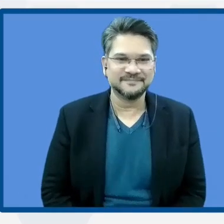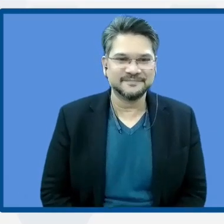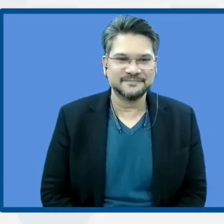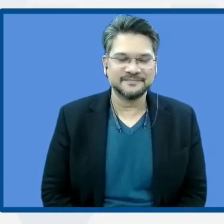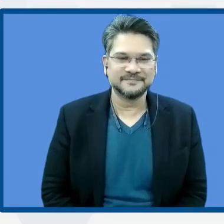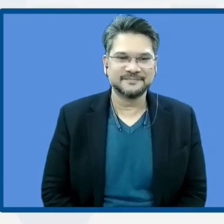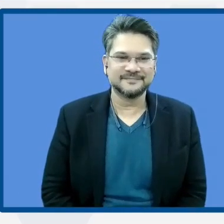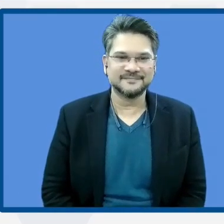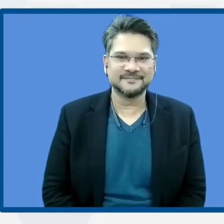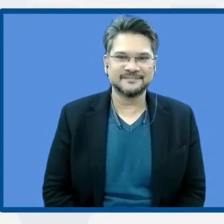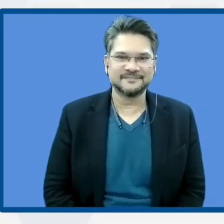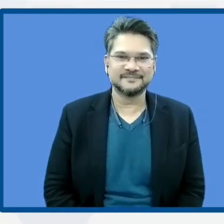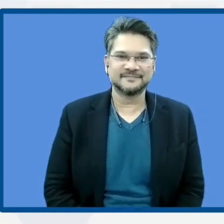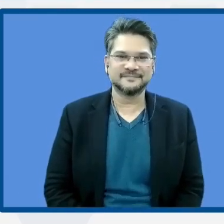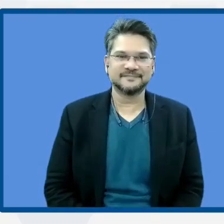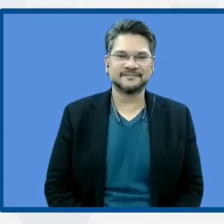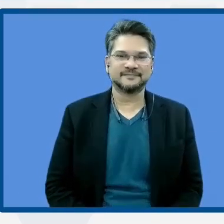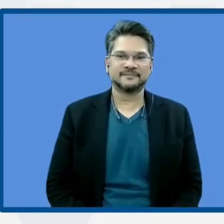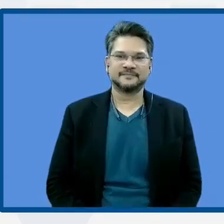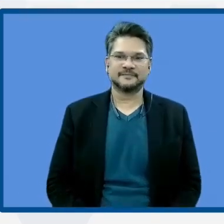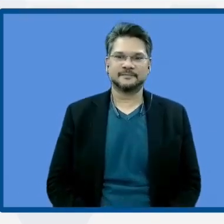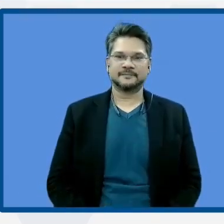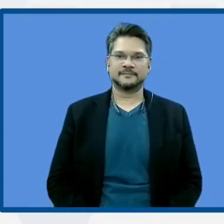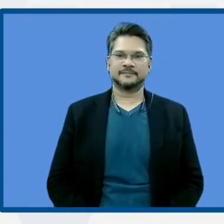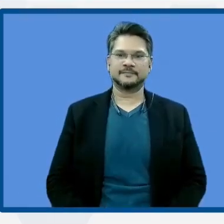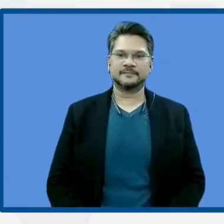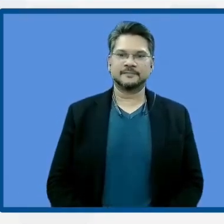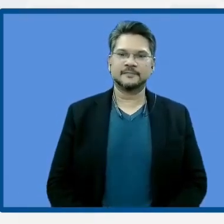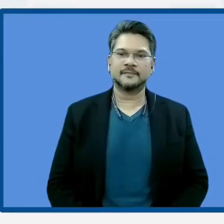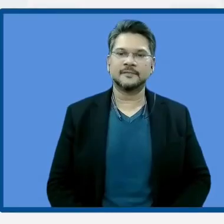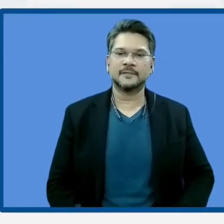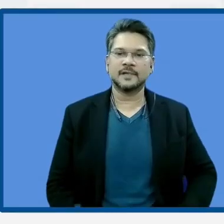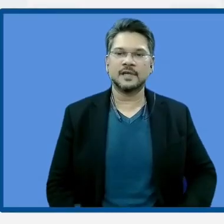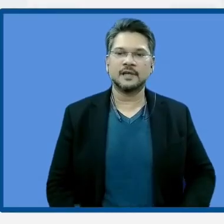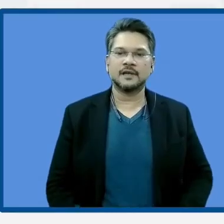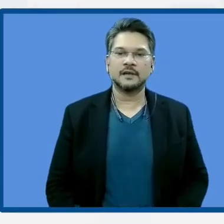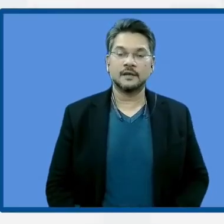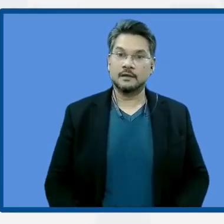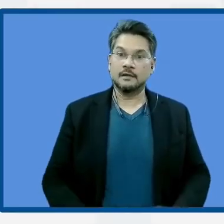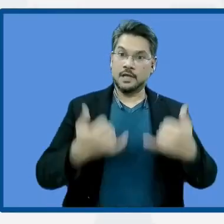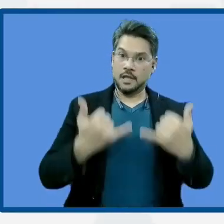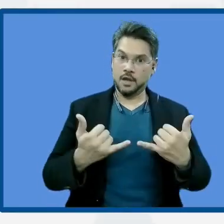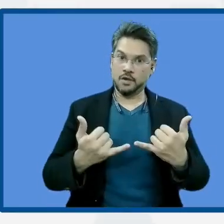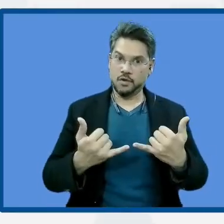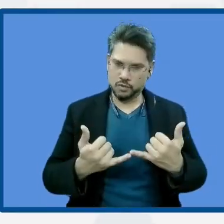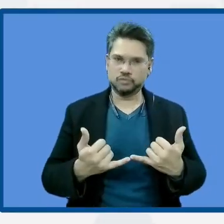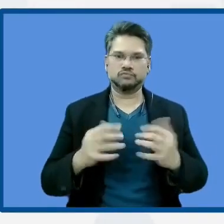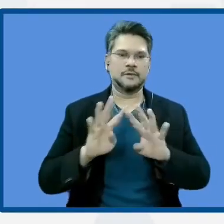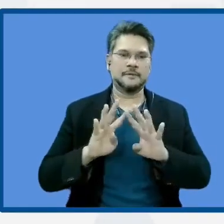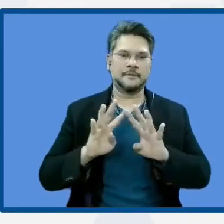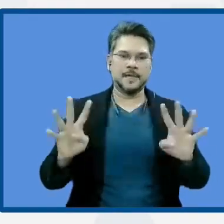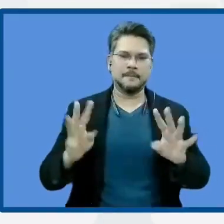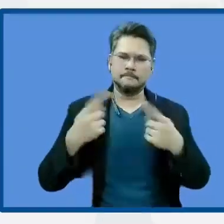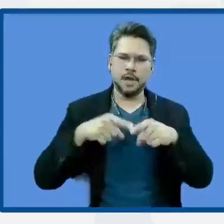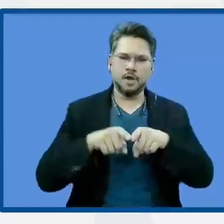Muy bien, así damos por finalizada esta sesión paralela, lecciones para un And this is the end of this parallel session, lessons learned for